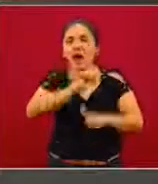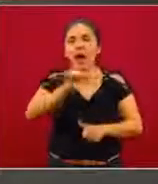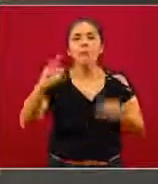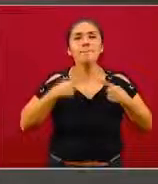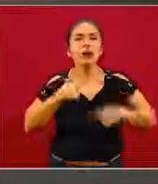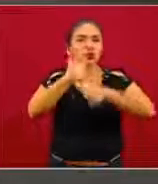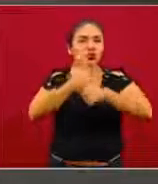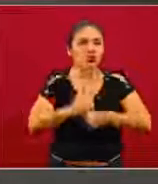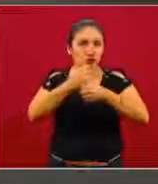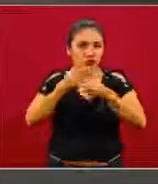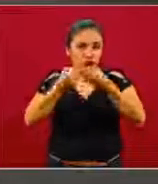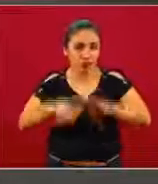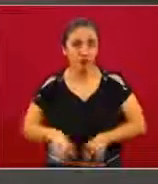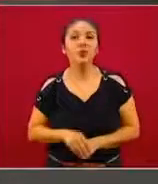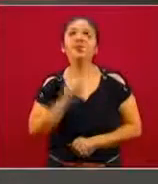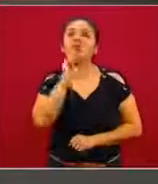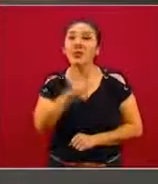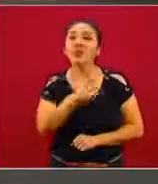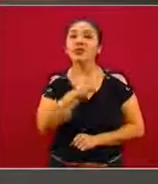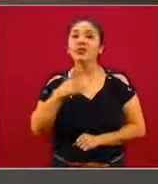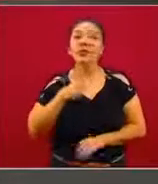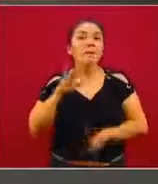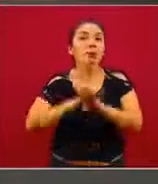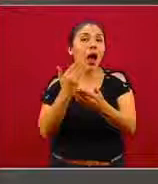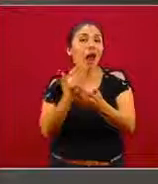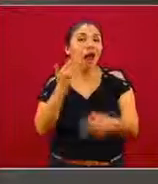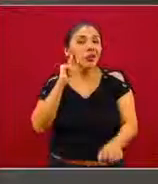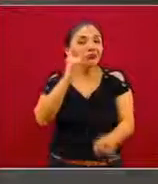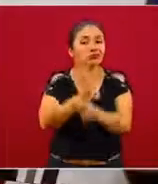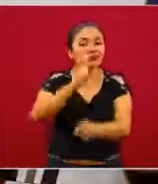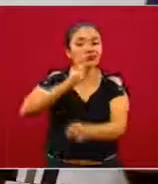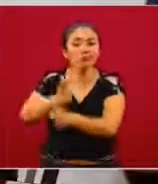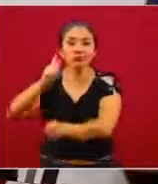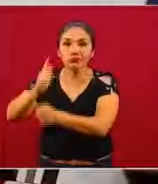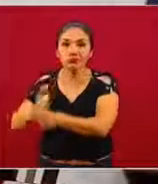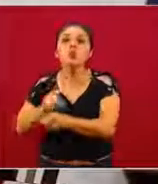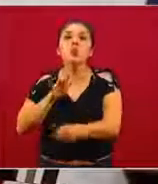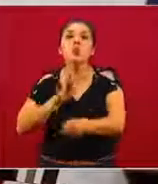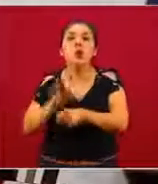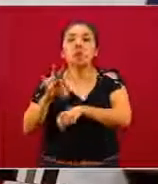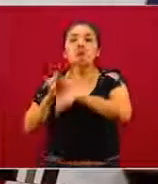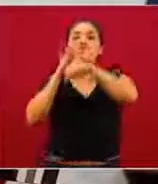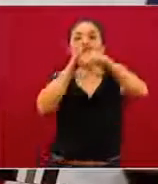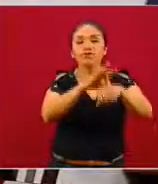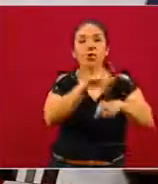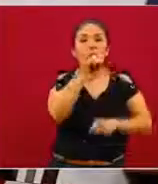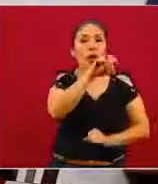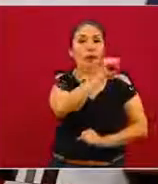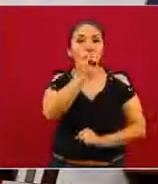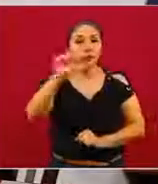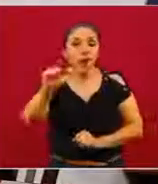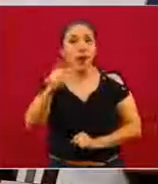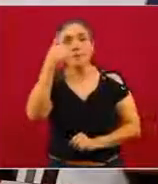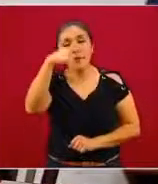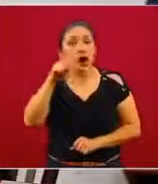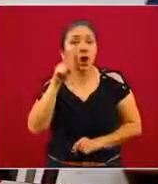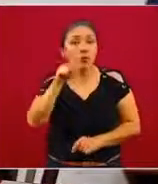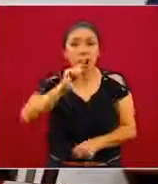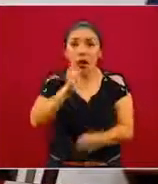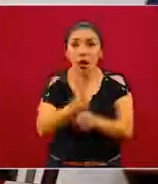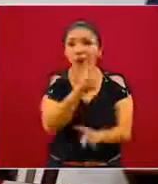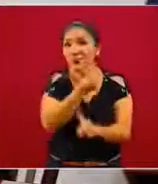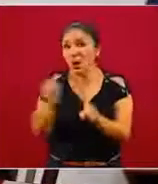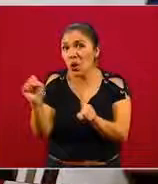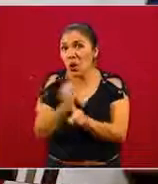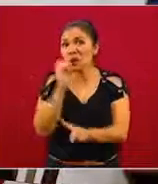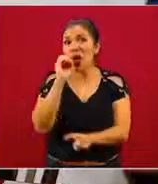essential. It's also crucial to strengthen the referral and channeling services if there's